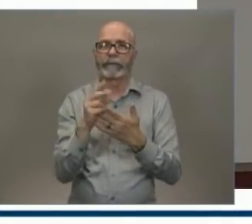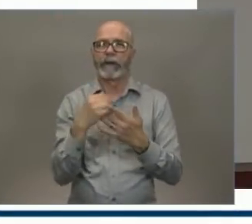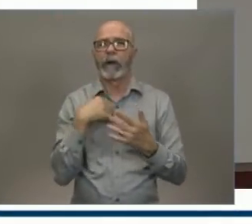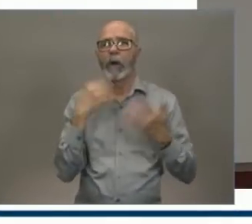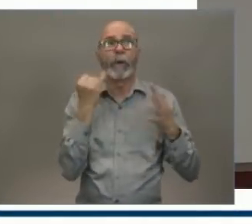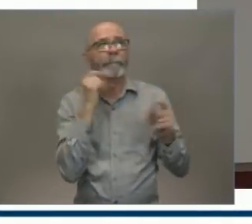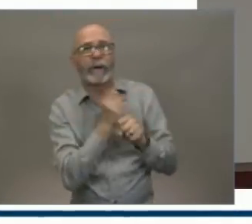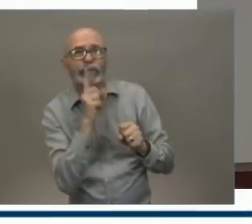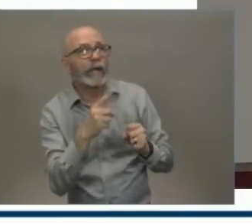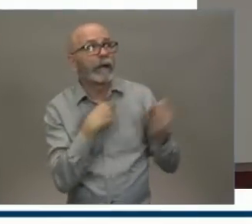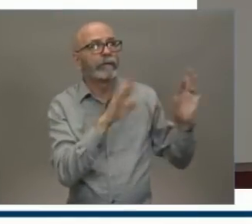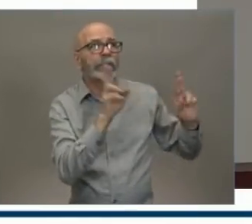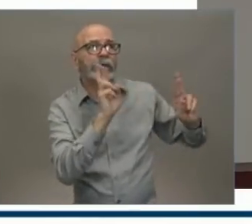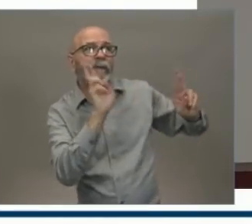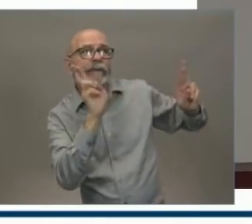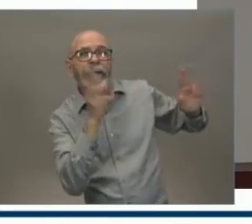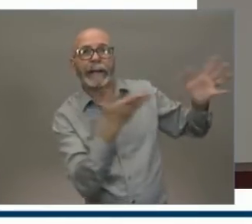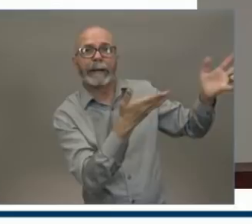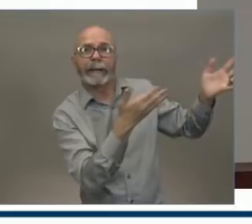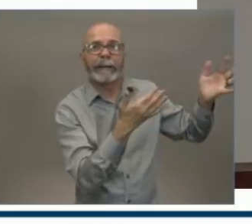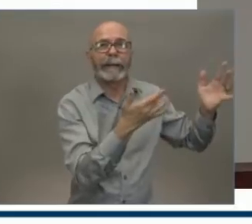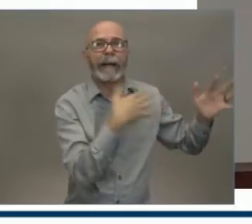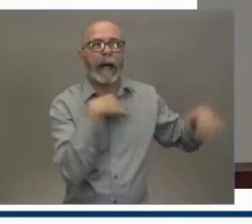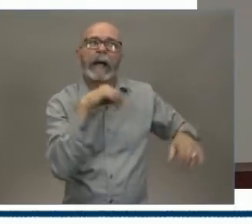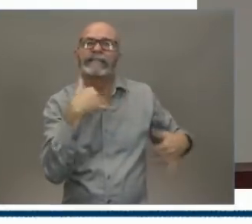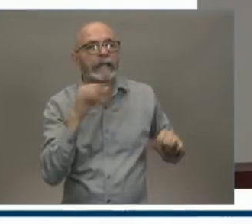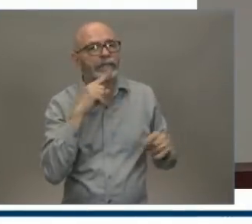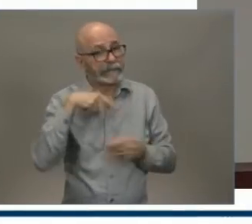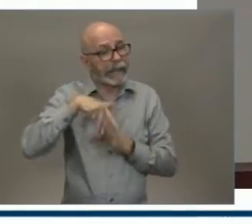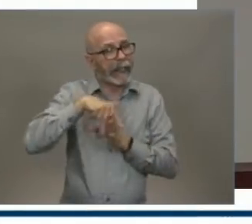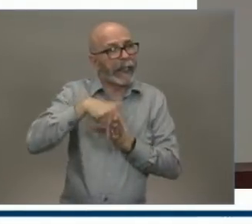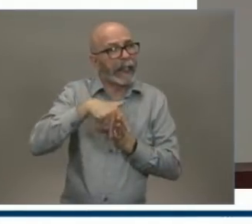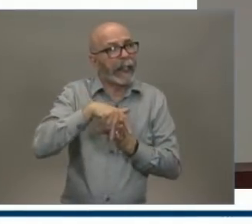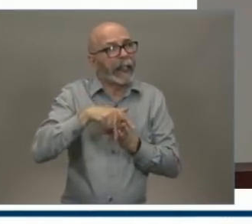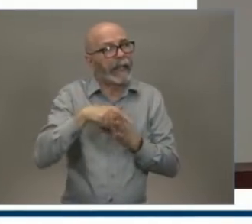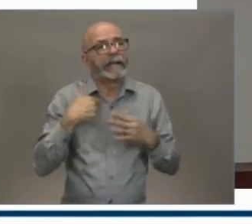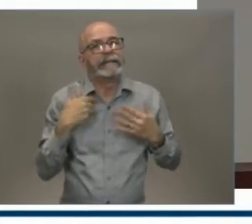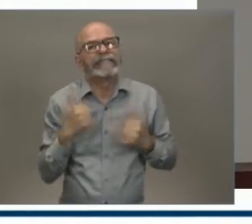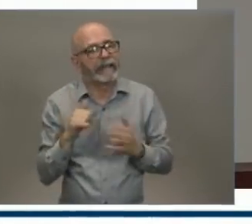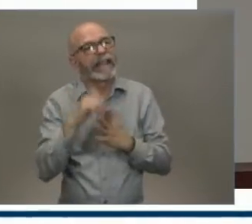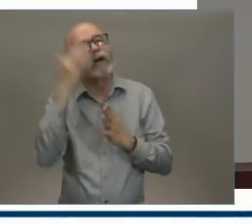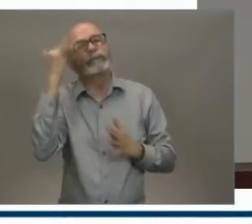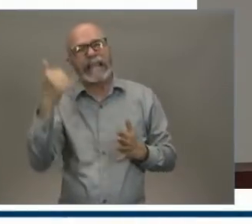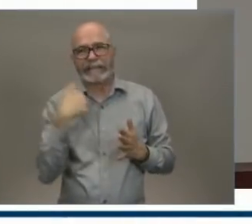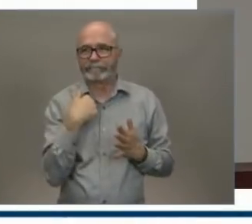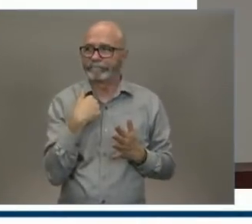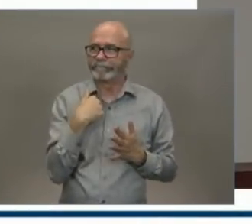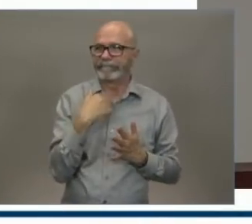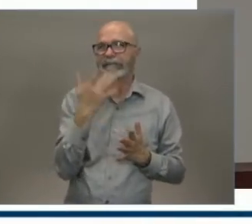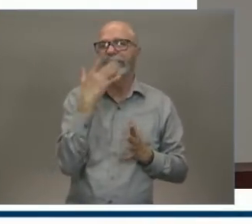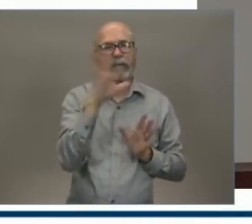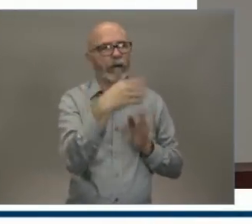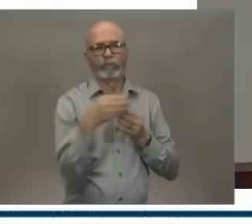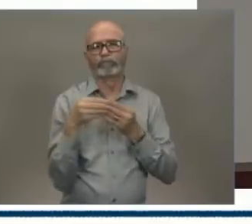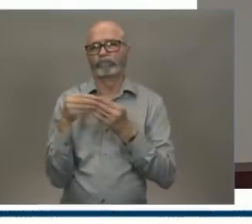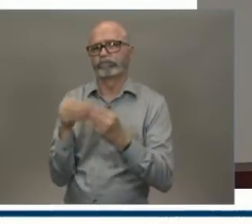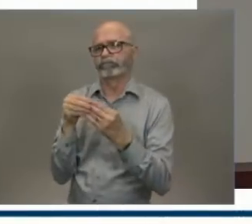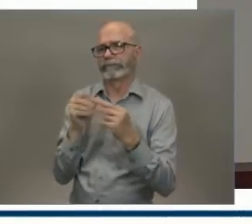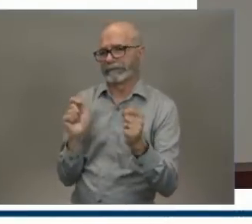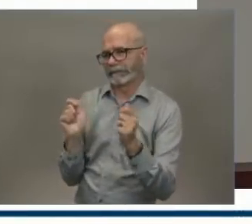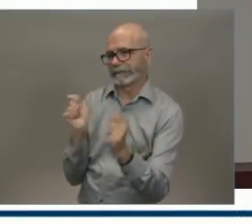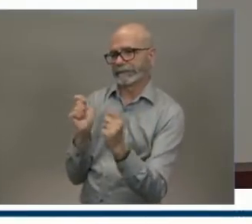lot of variability, and so that is why we have built in the flexible processes that we can manage